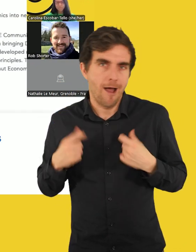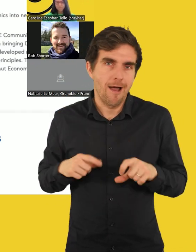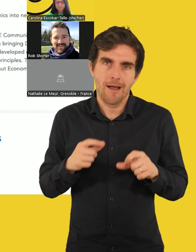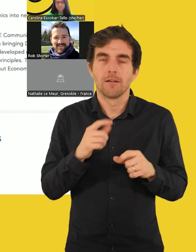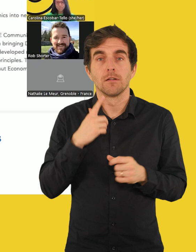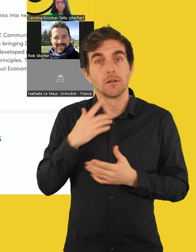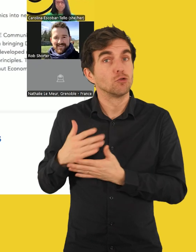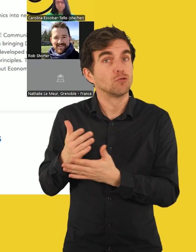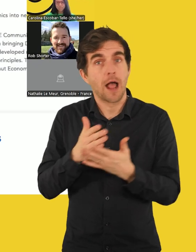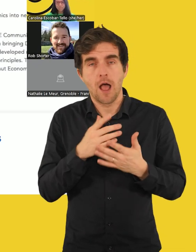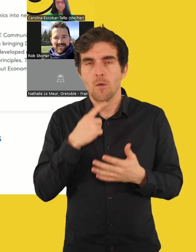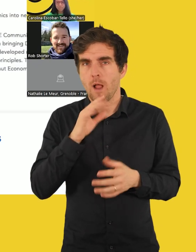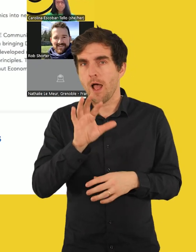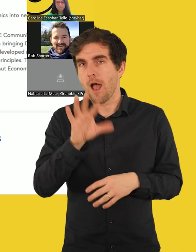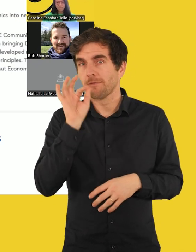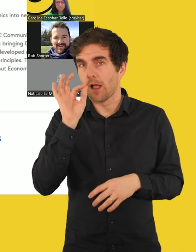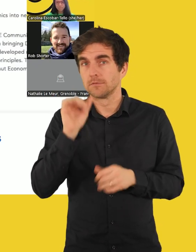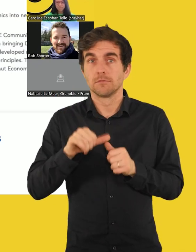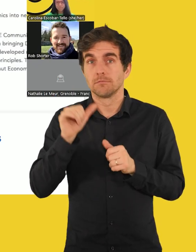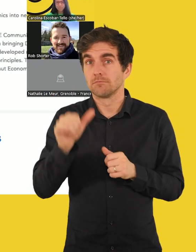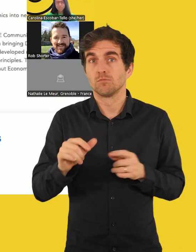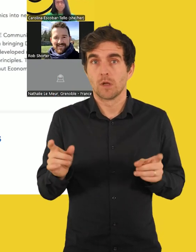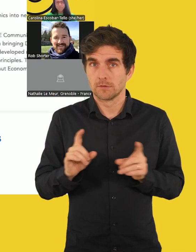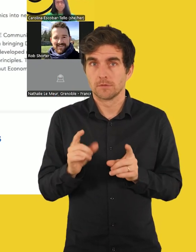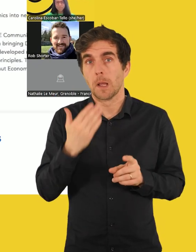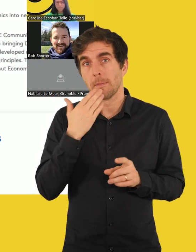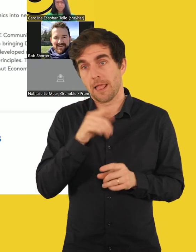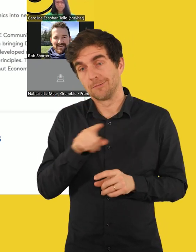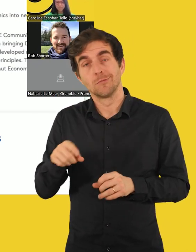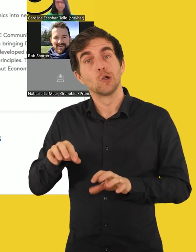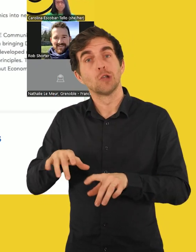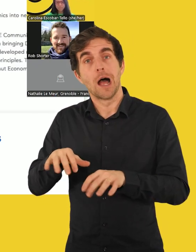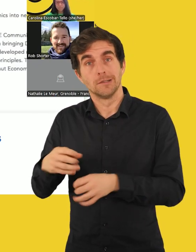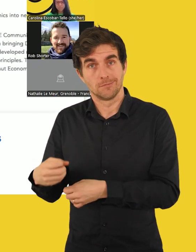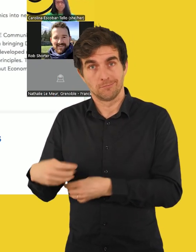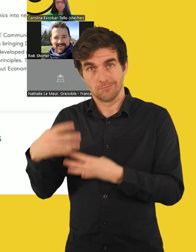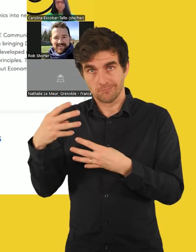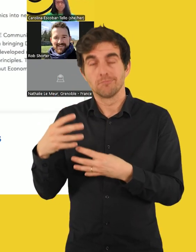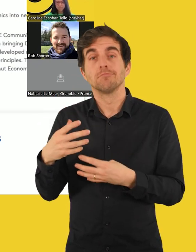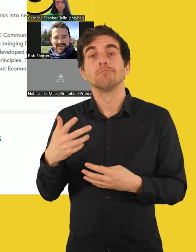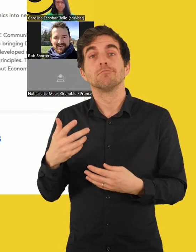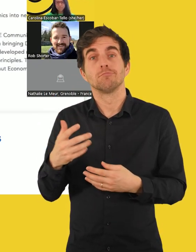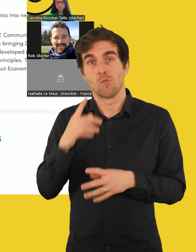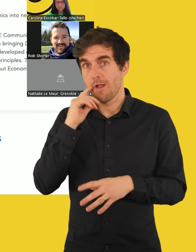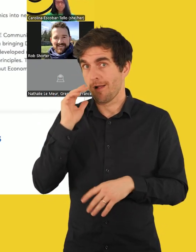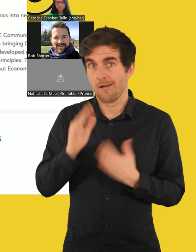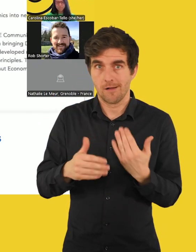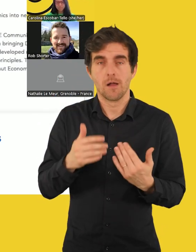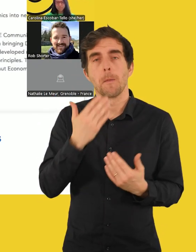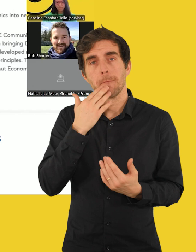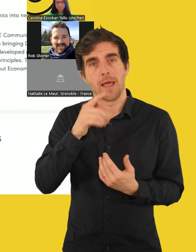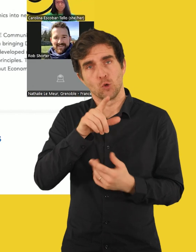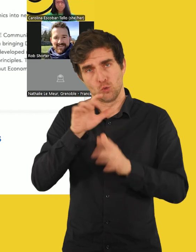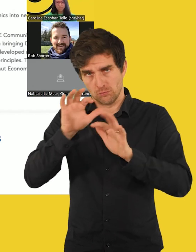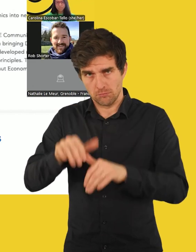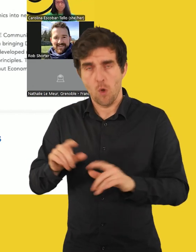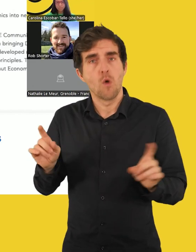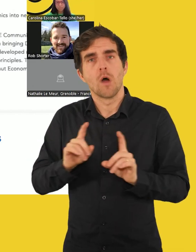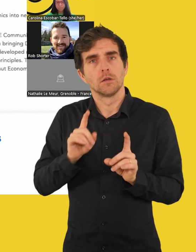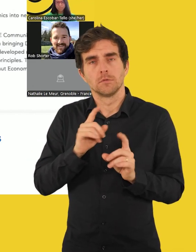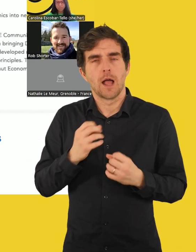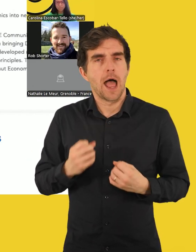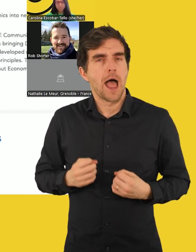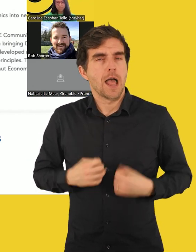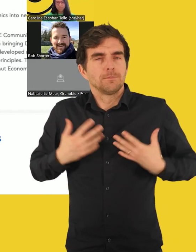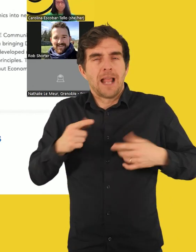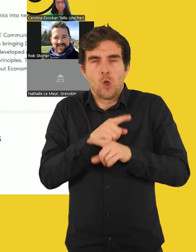inspire all of us. And as I share these, I'm going to invite you now, please, just in the chat box, as we're going, please just write